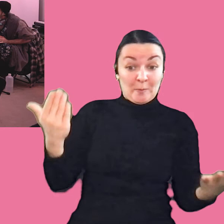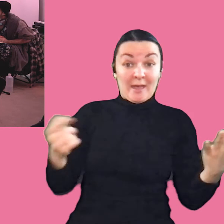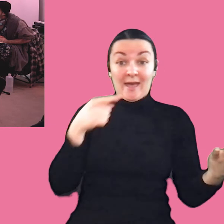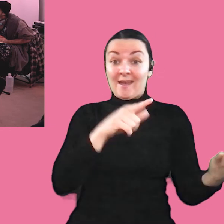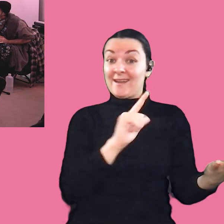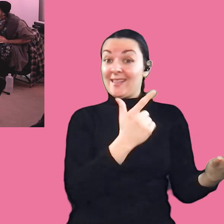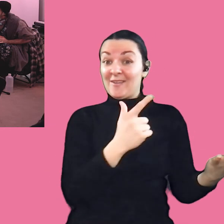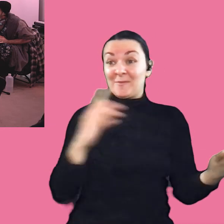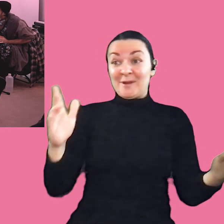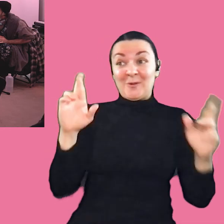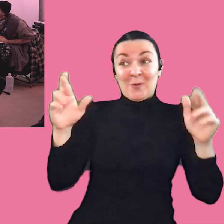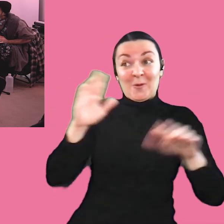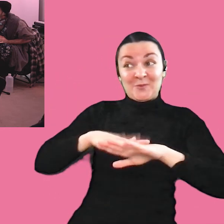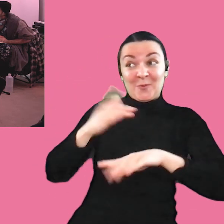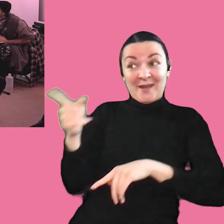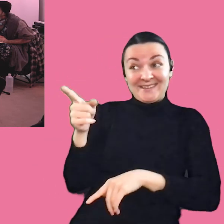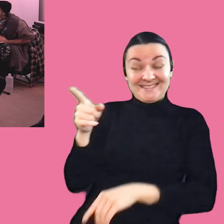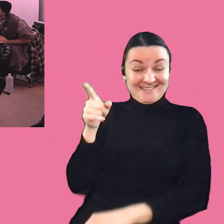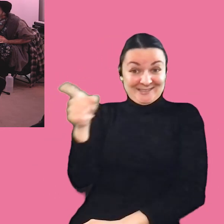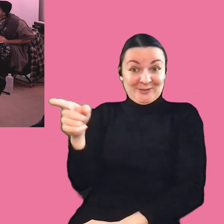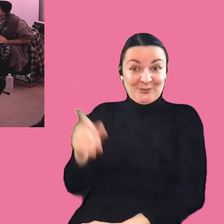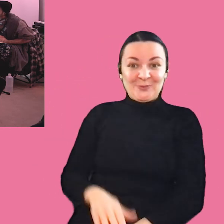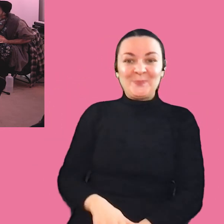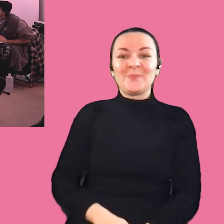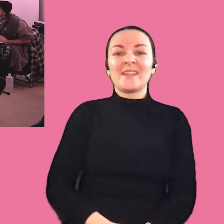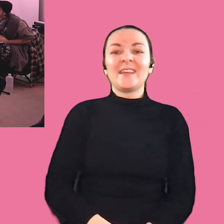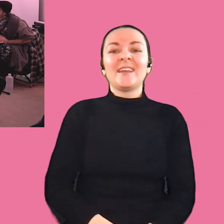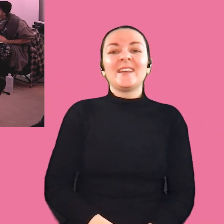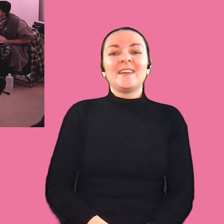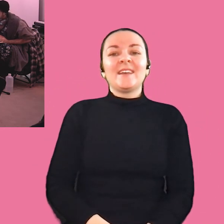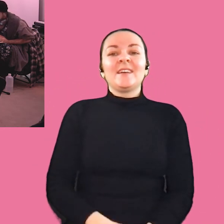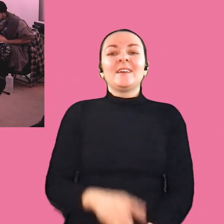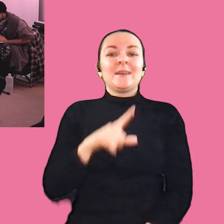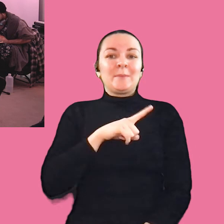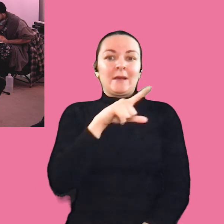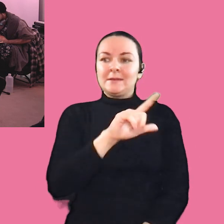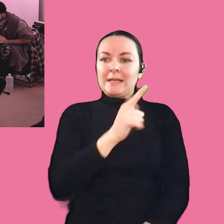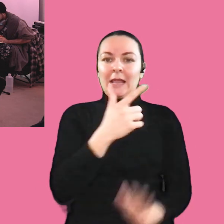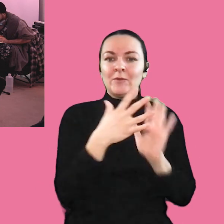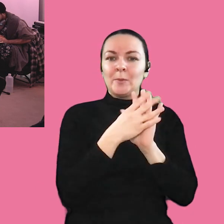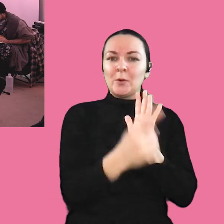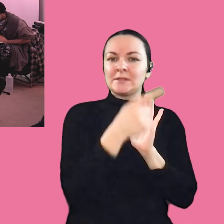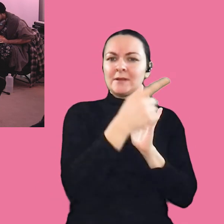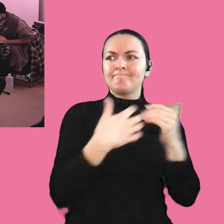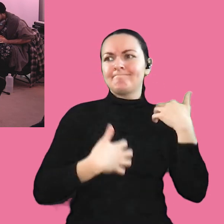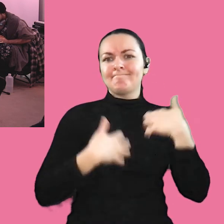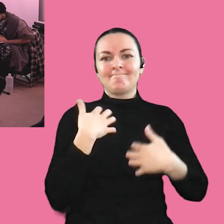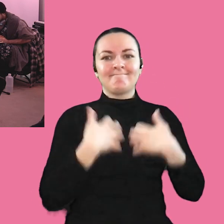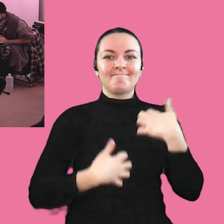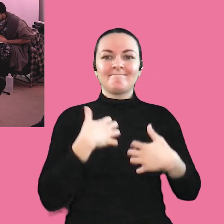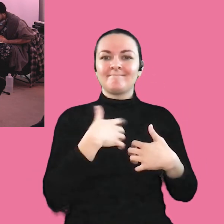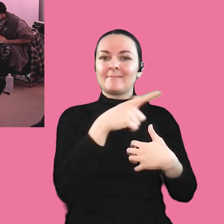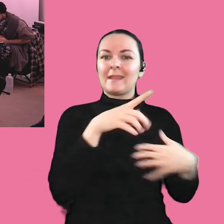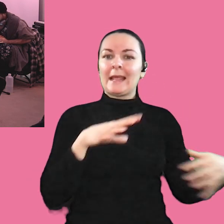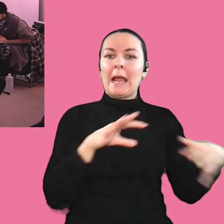keep pointing at you, hope you don't mind. It's because, and the Liverpool example is really interesting.